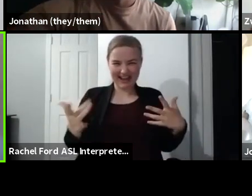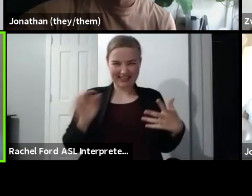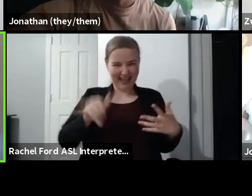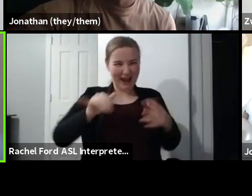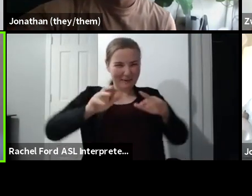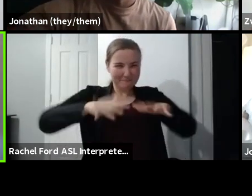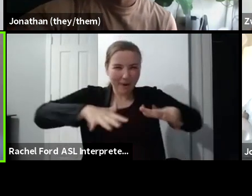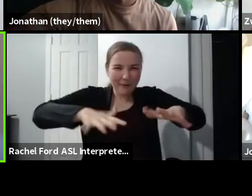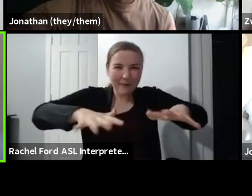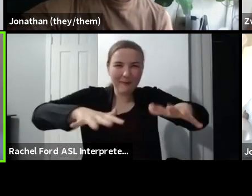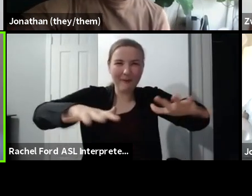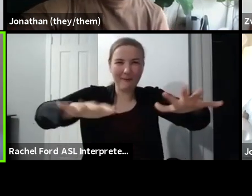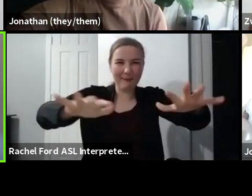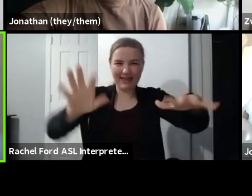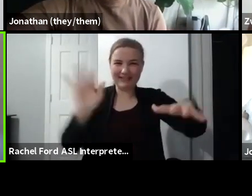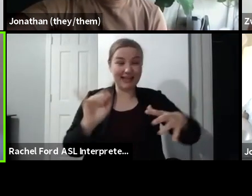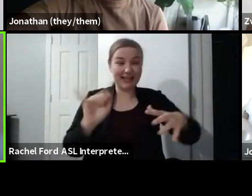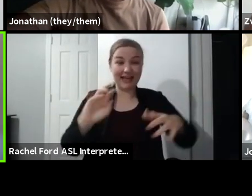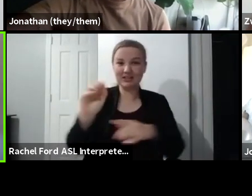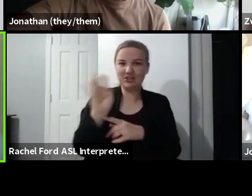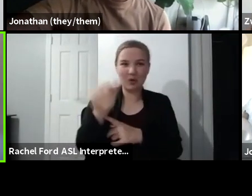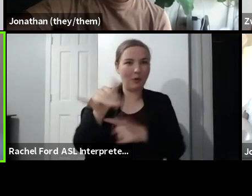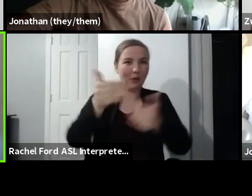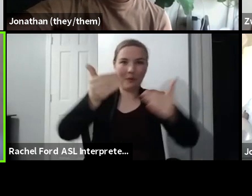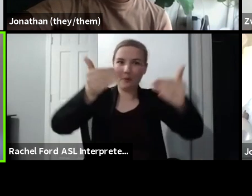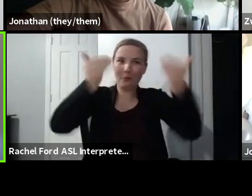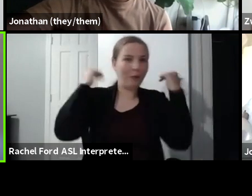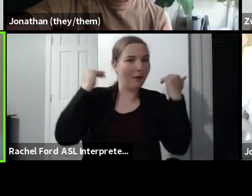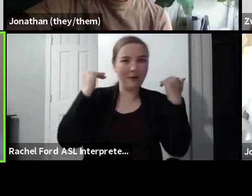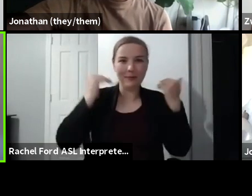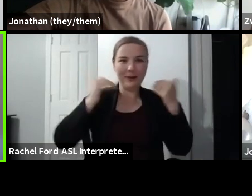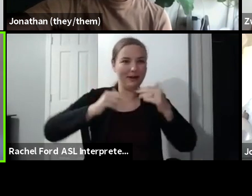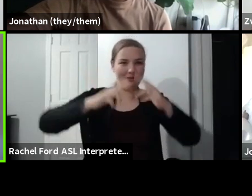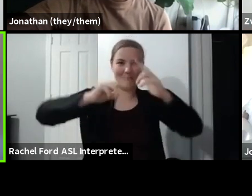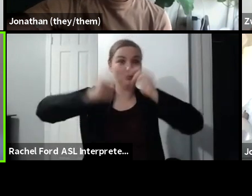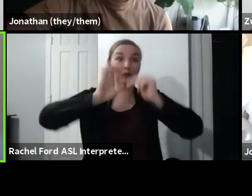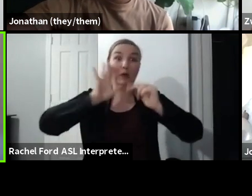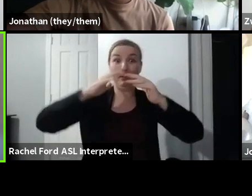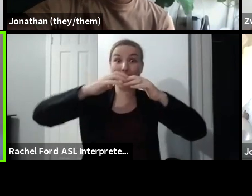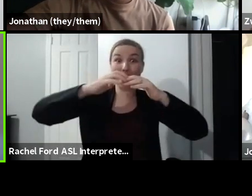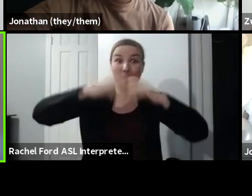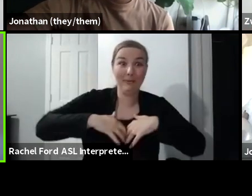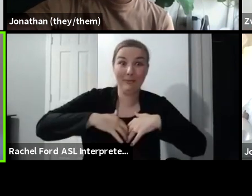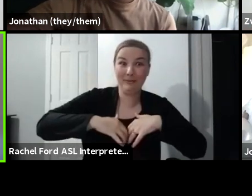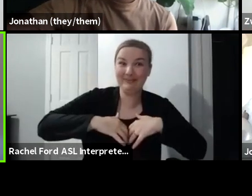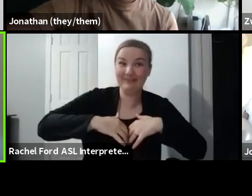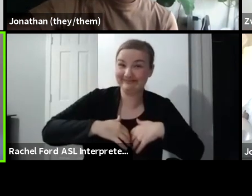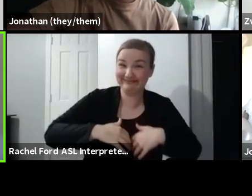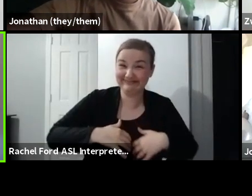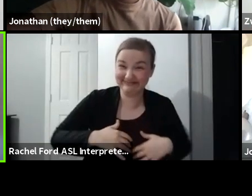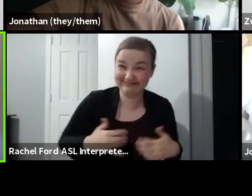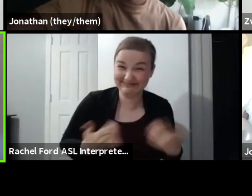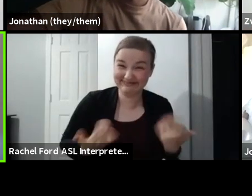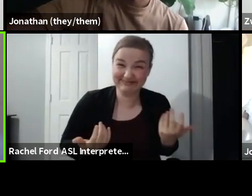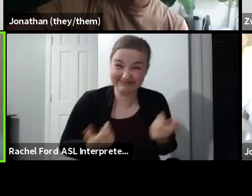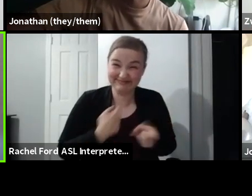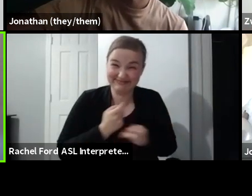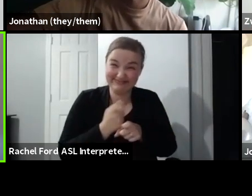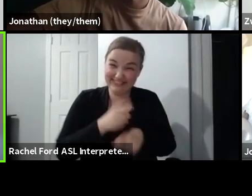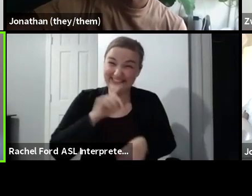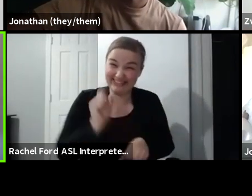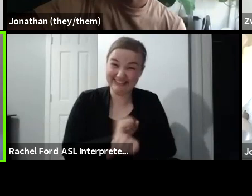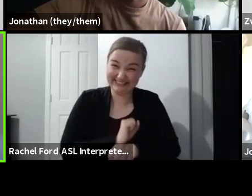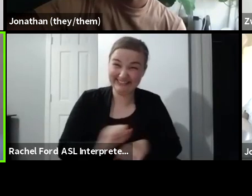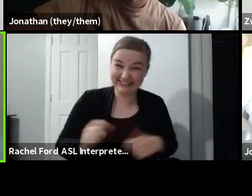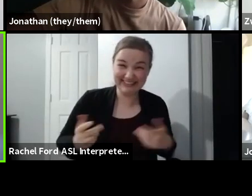it's almost too much joy for the building and the loudness for the building to handle. And I really was like worried about